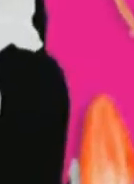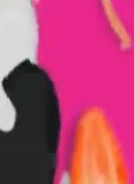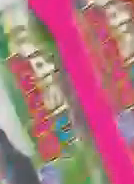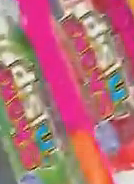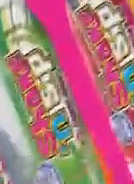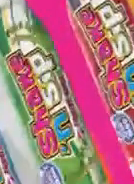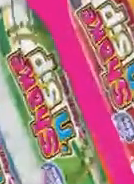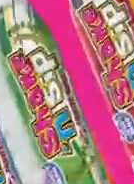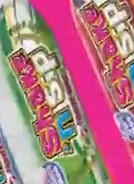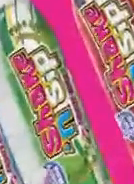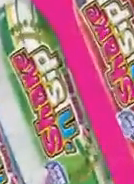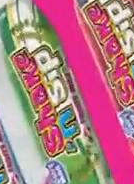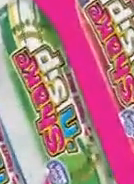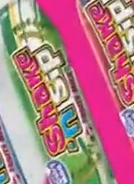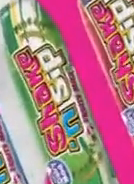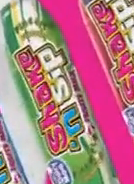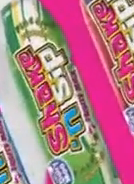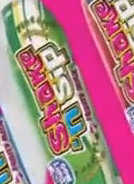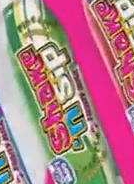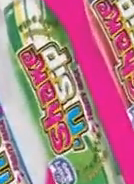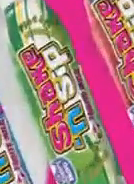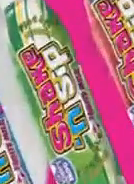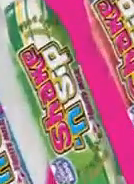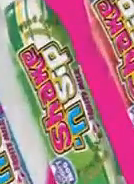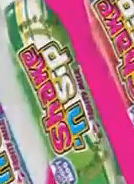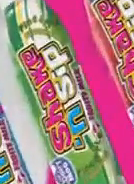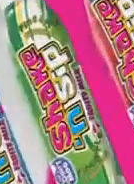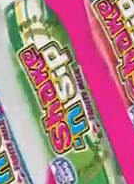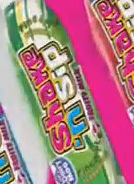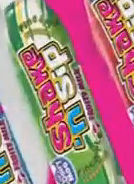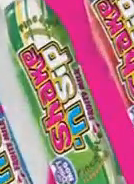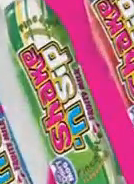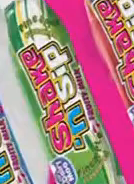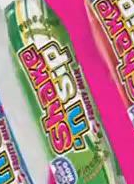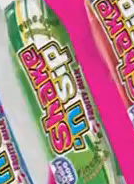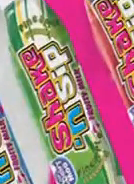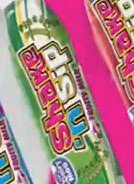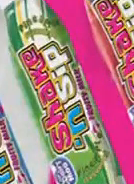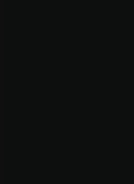Shake and sip when fresh meets fruity.